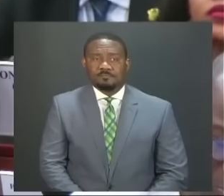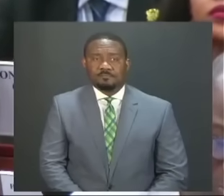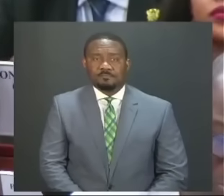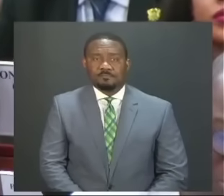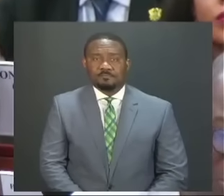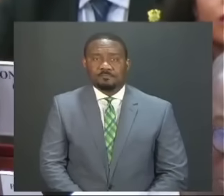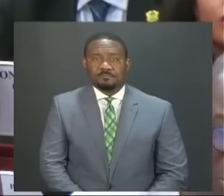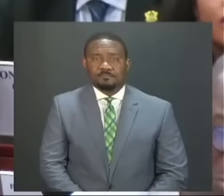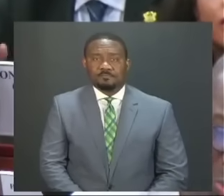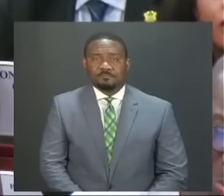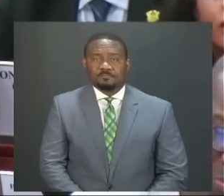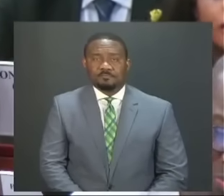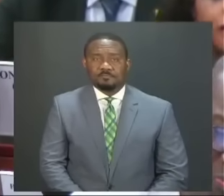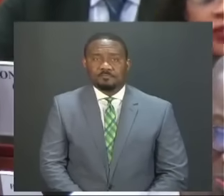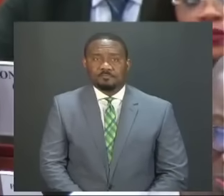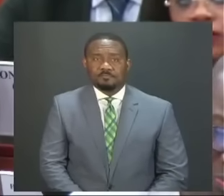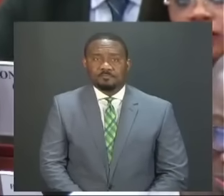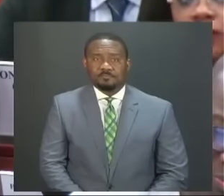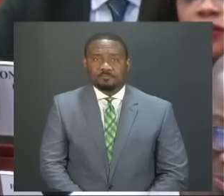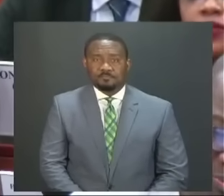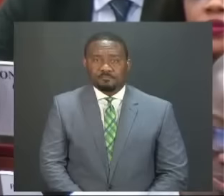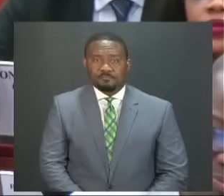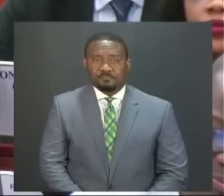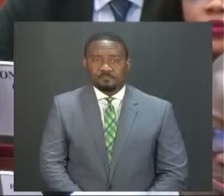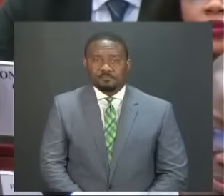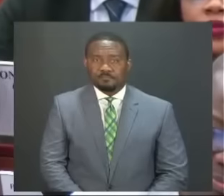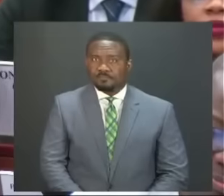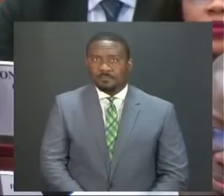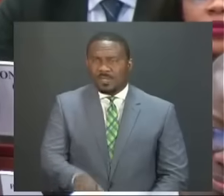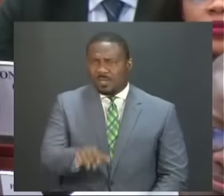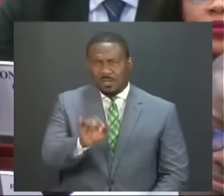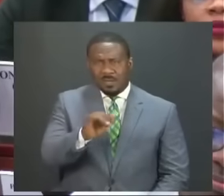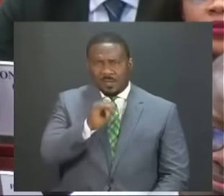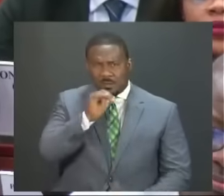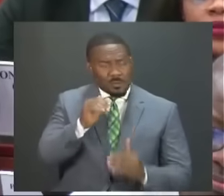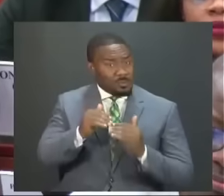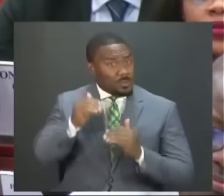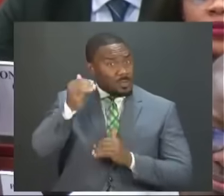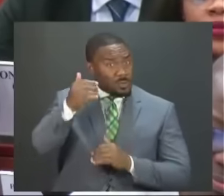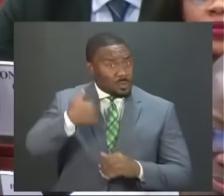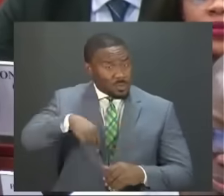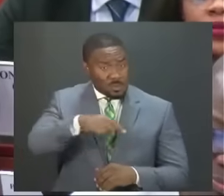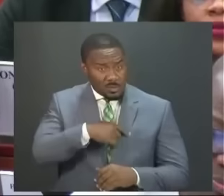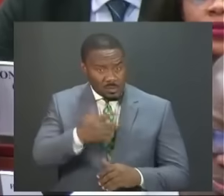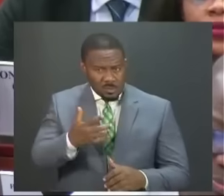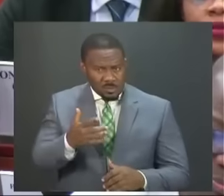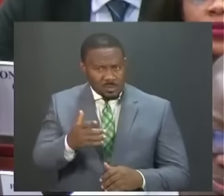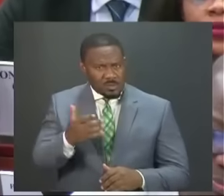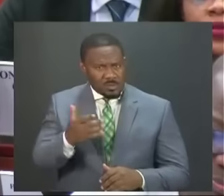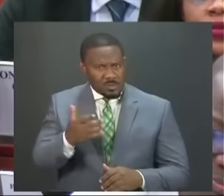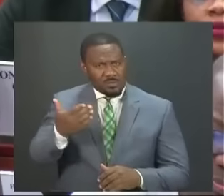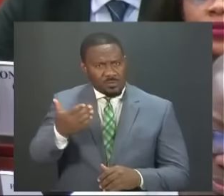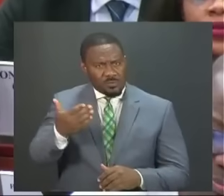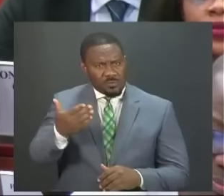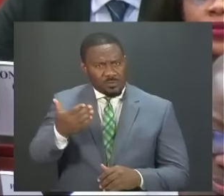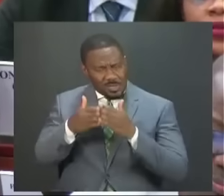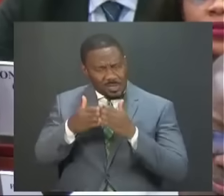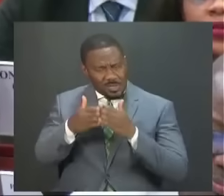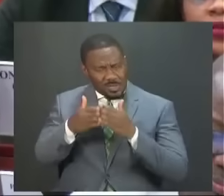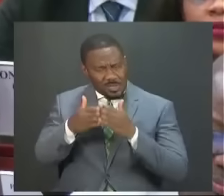is not beyond us to know what to do. As former leaders and current leaders, Mr. Speaker, we know what to